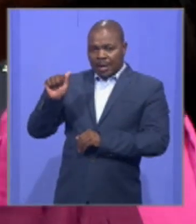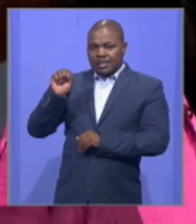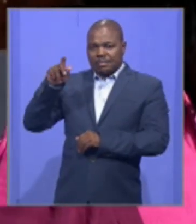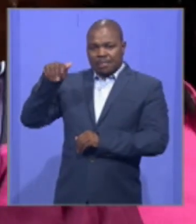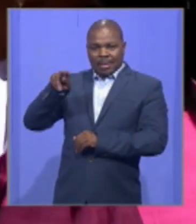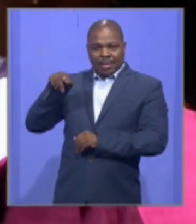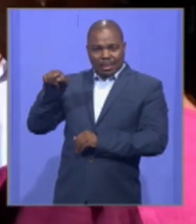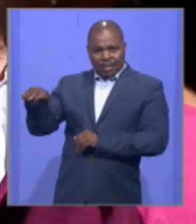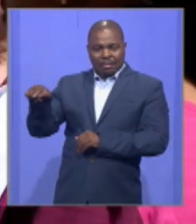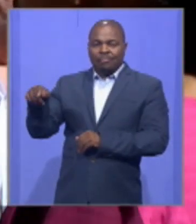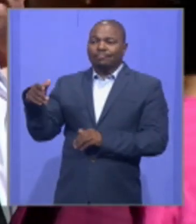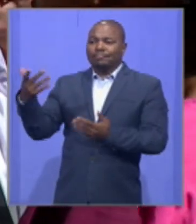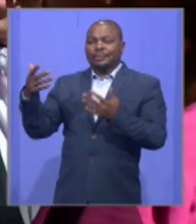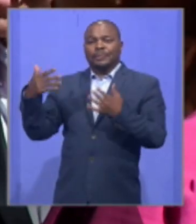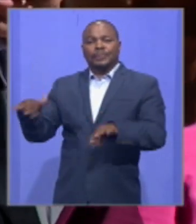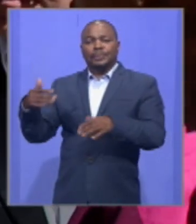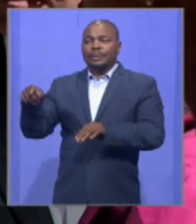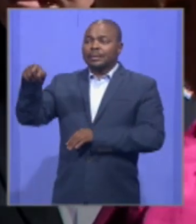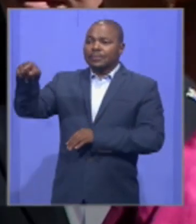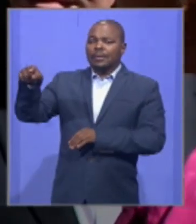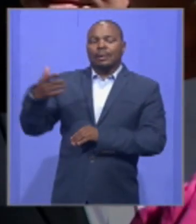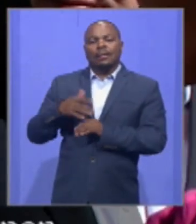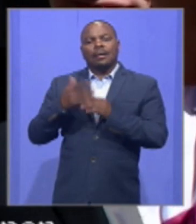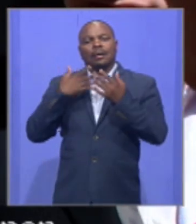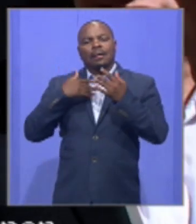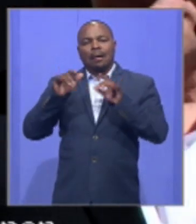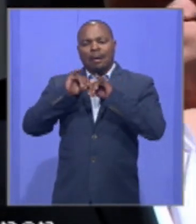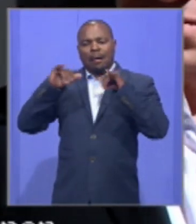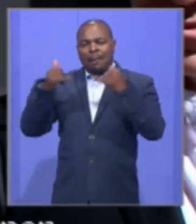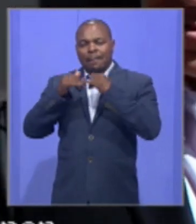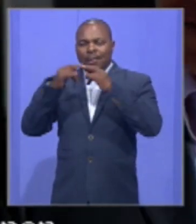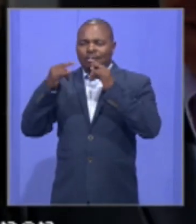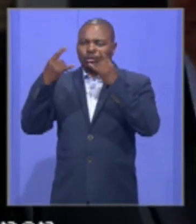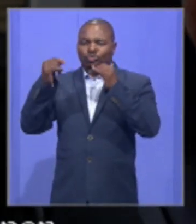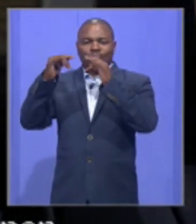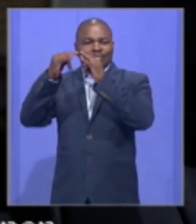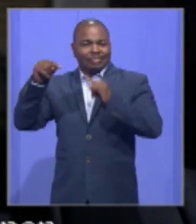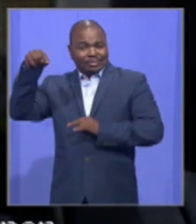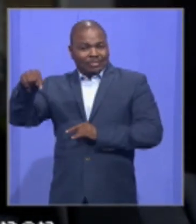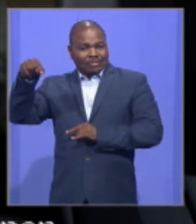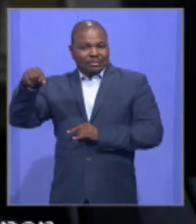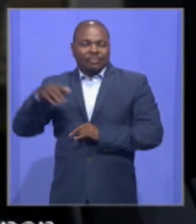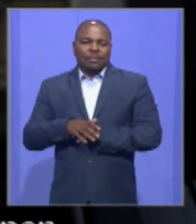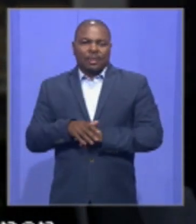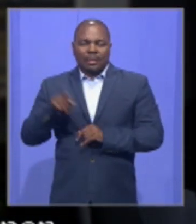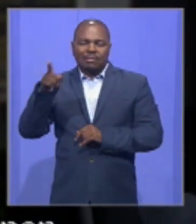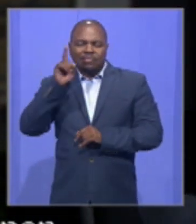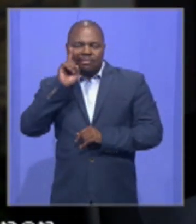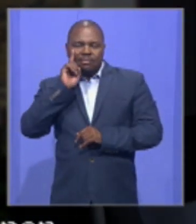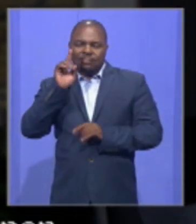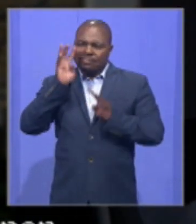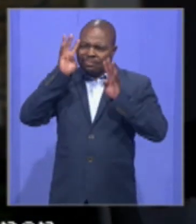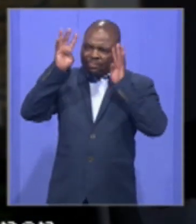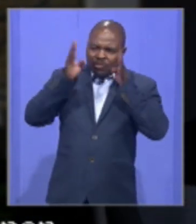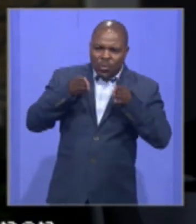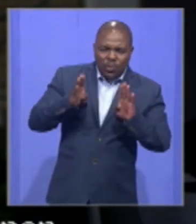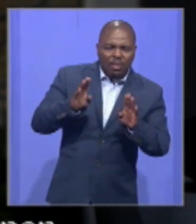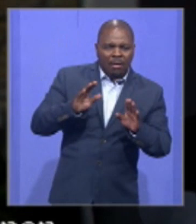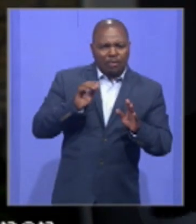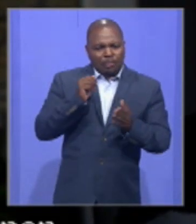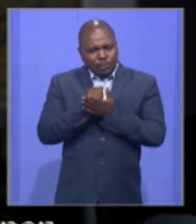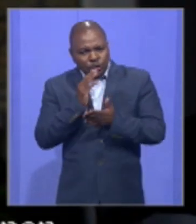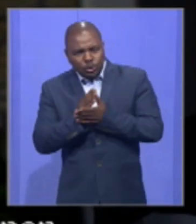marquee companies in the country and of course in the region, looking at the innovative ways of ensuring that